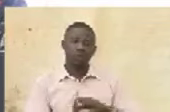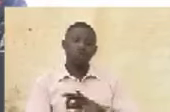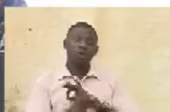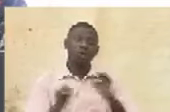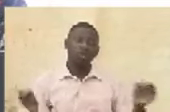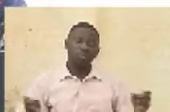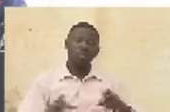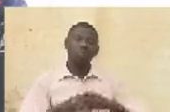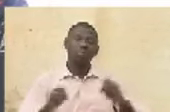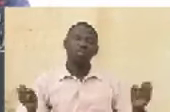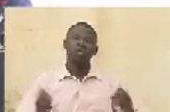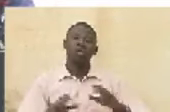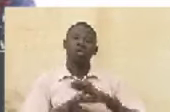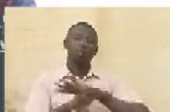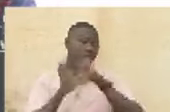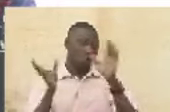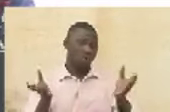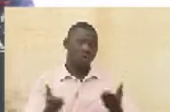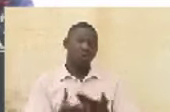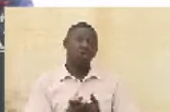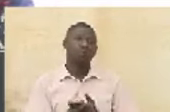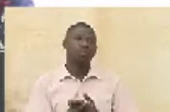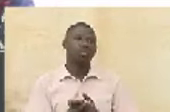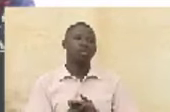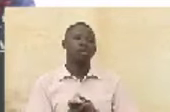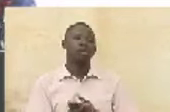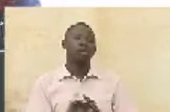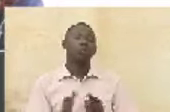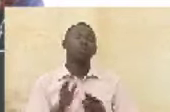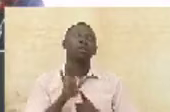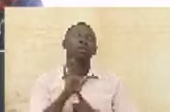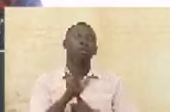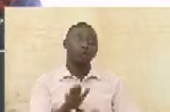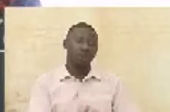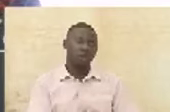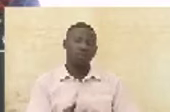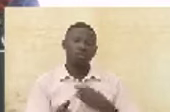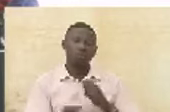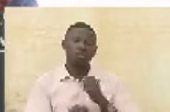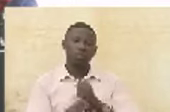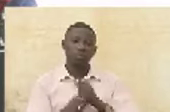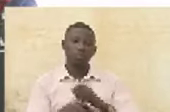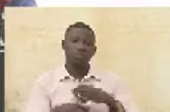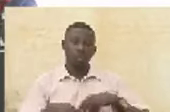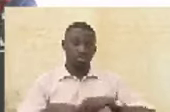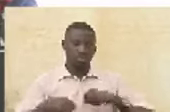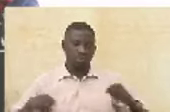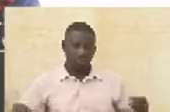rest. Now, when you are made to remove your upper garment in the main